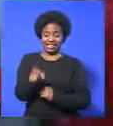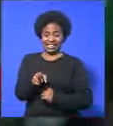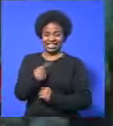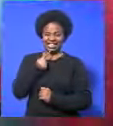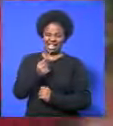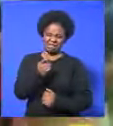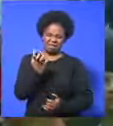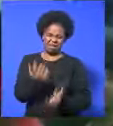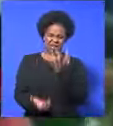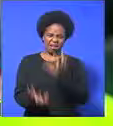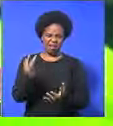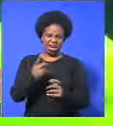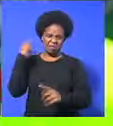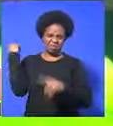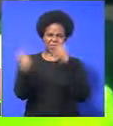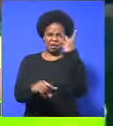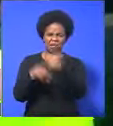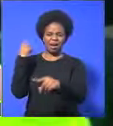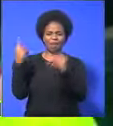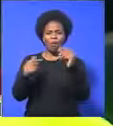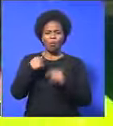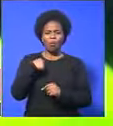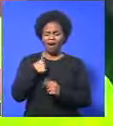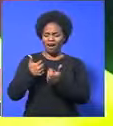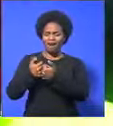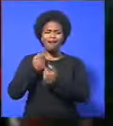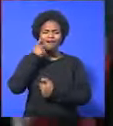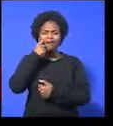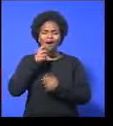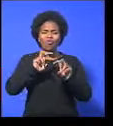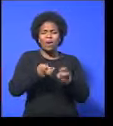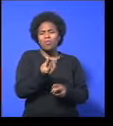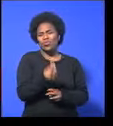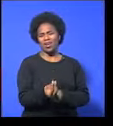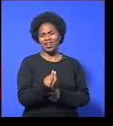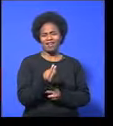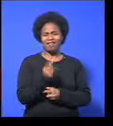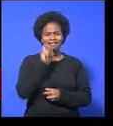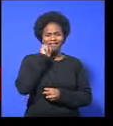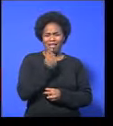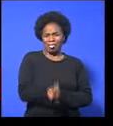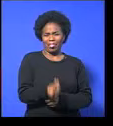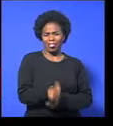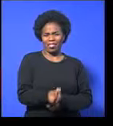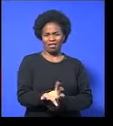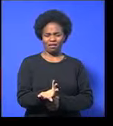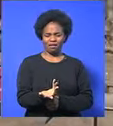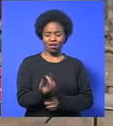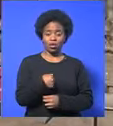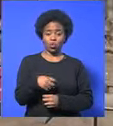home, pelting it with stones and petrol bombs when the incident came to light. 2 police officers have been